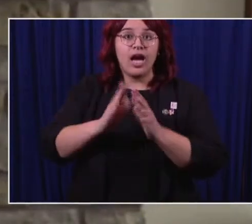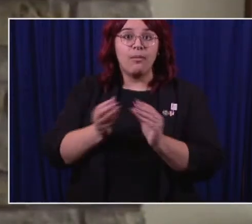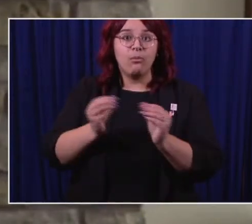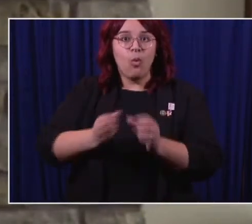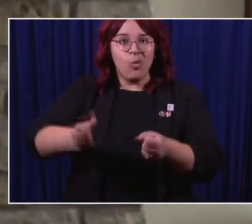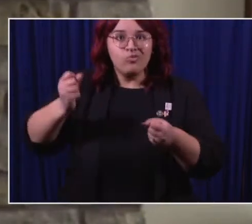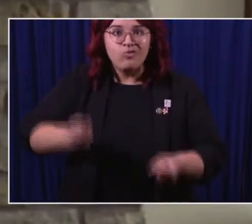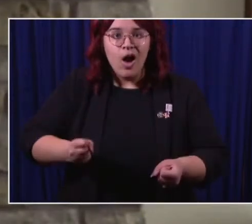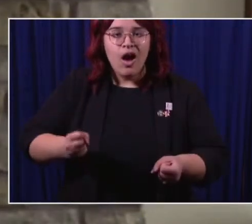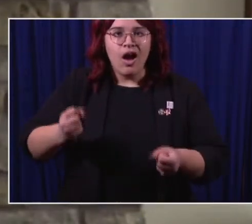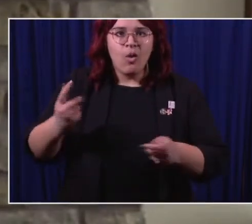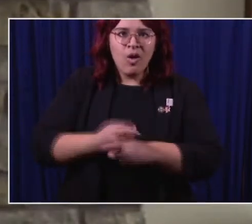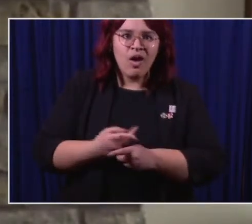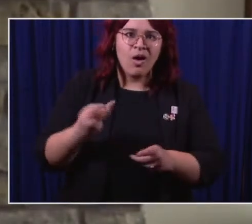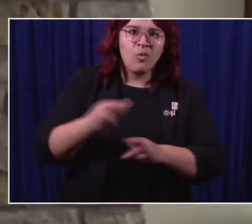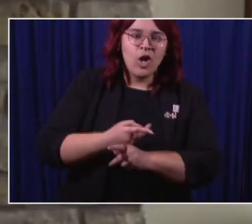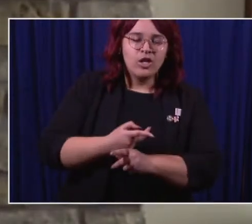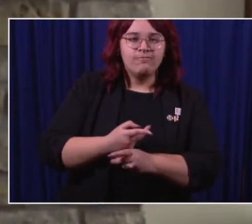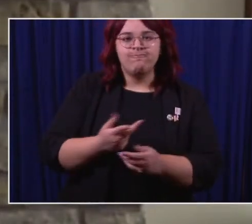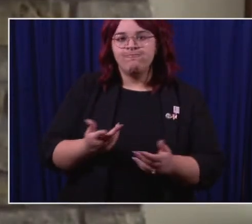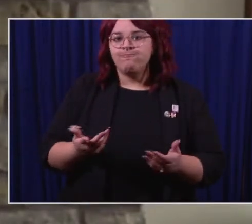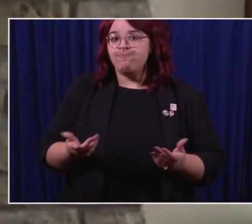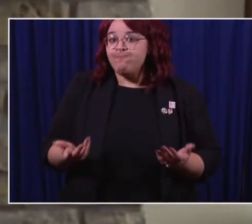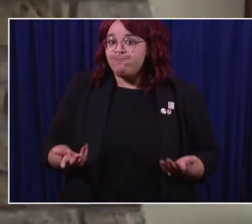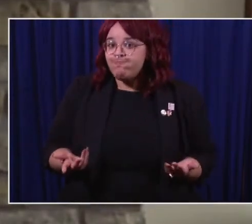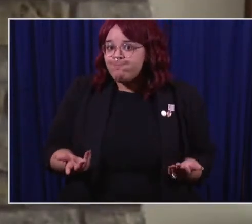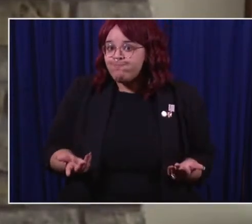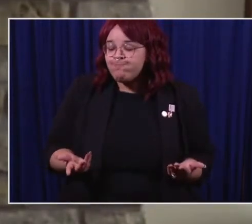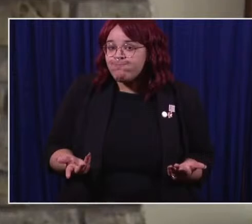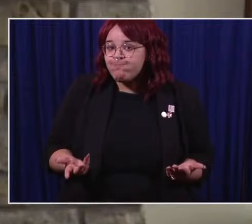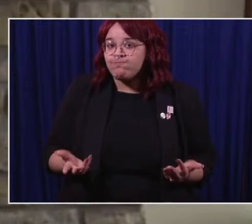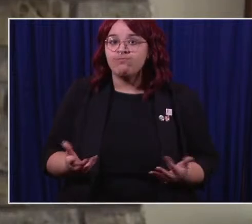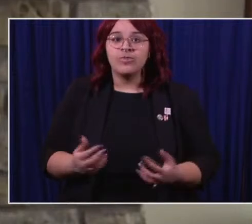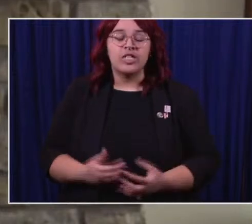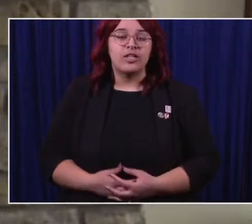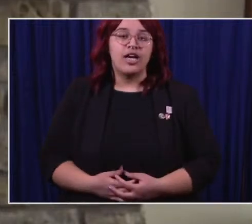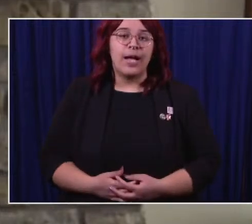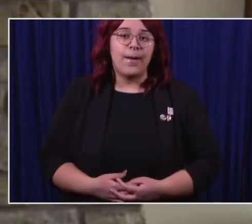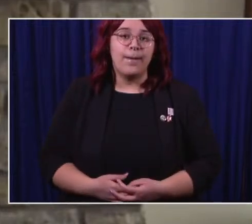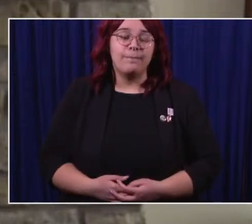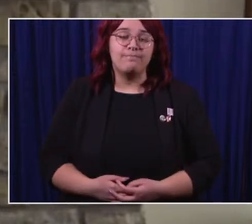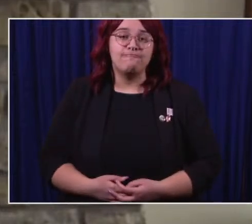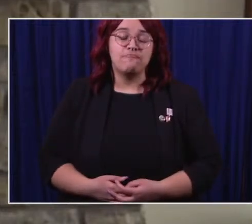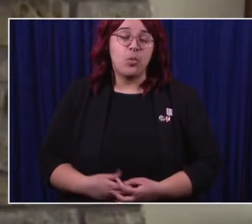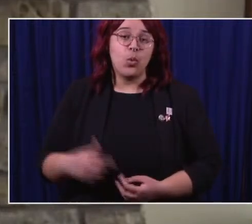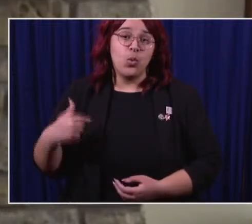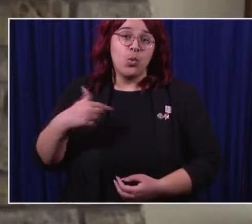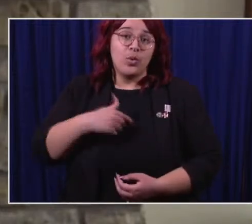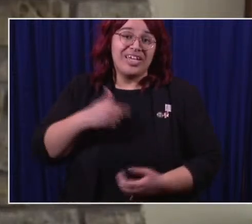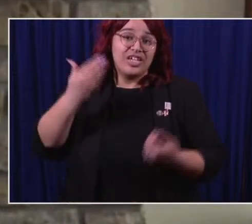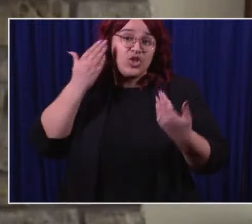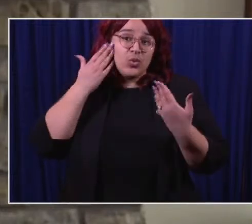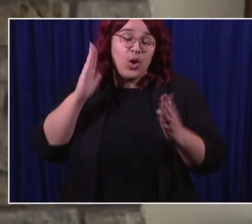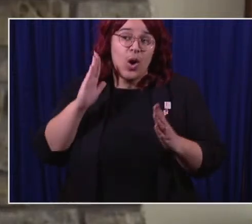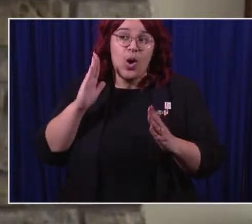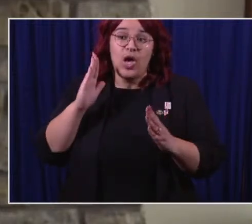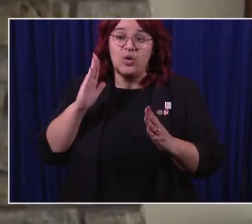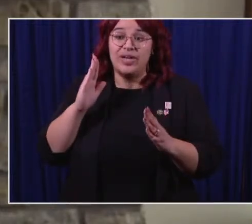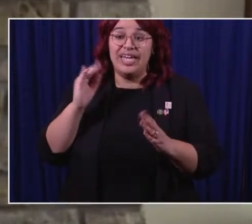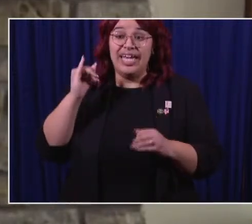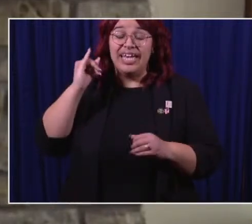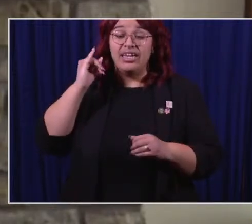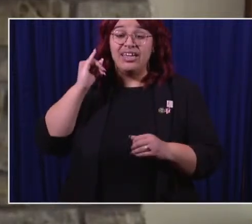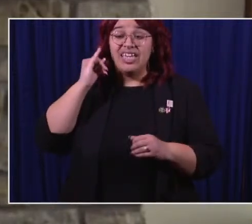as this morphs and changes. We don't know how much more contagious it's going to